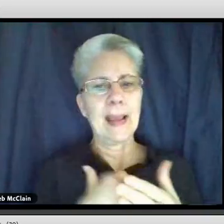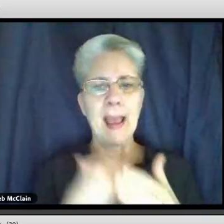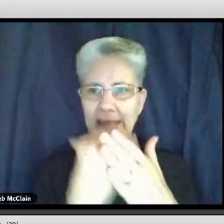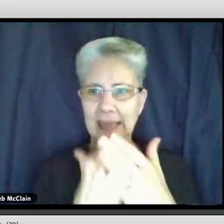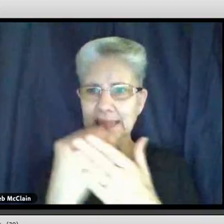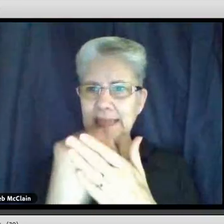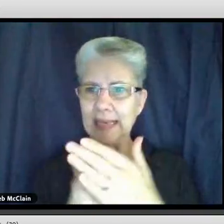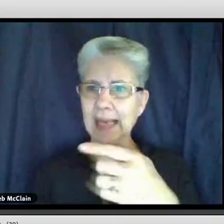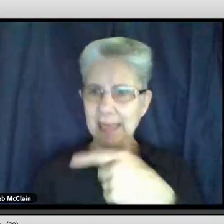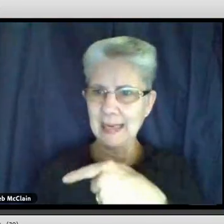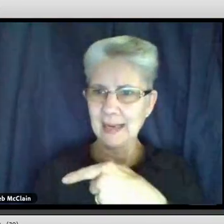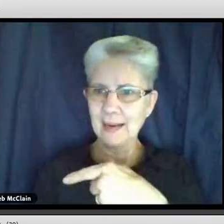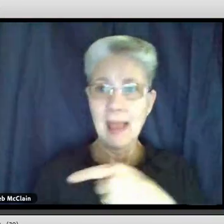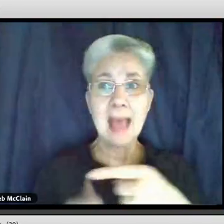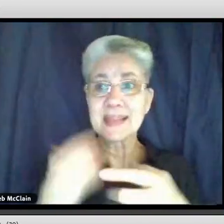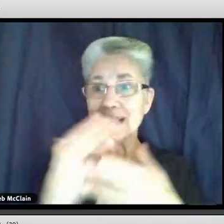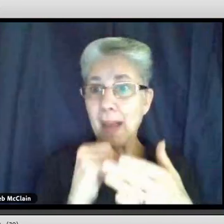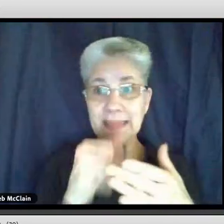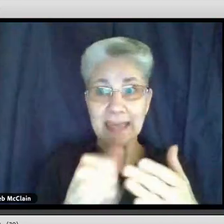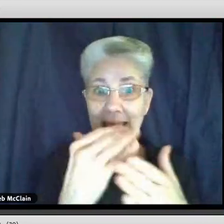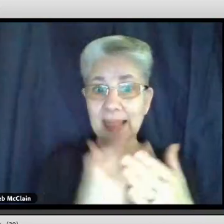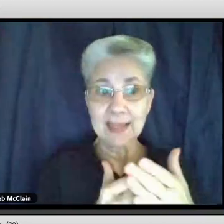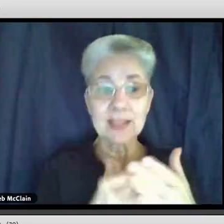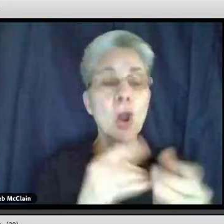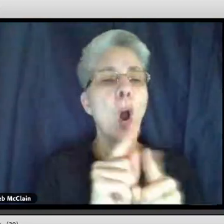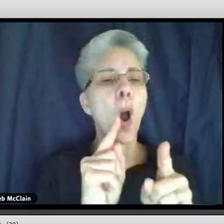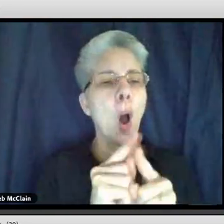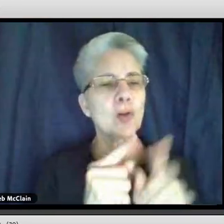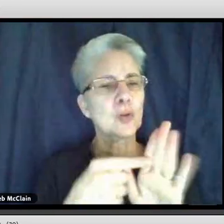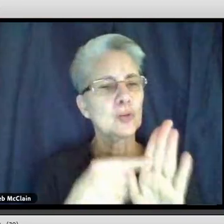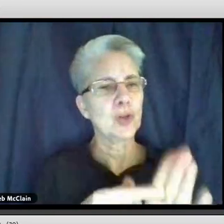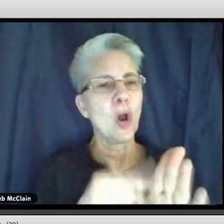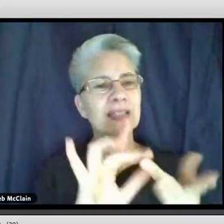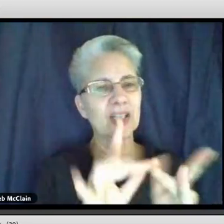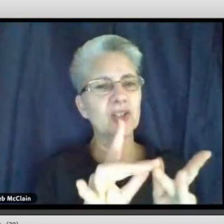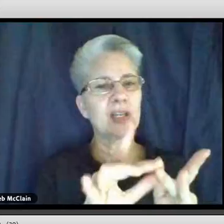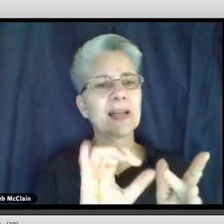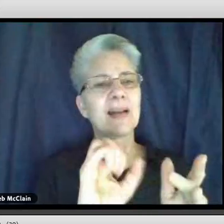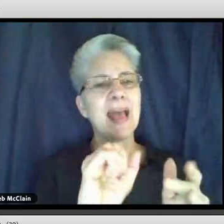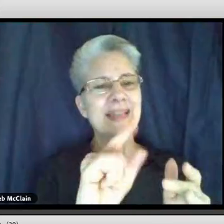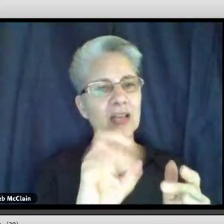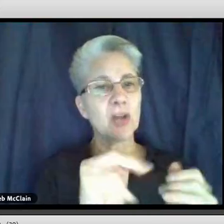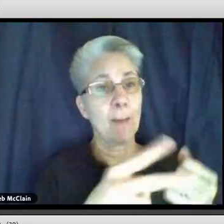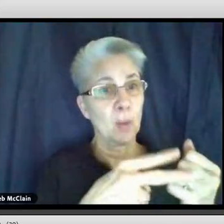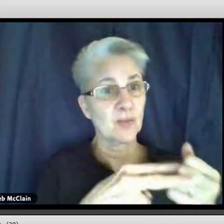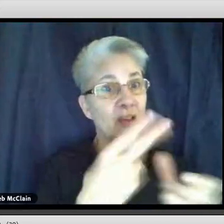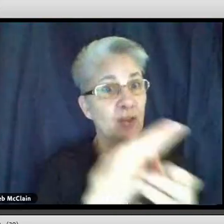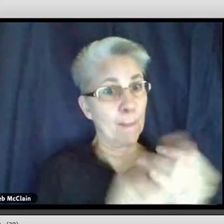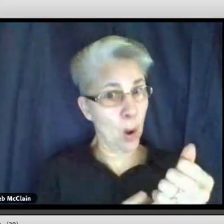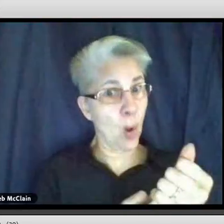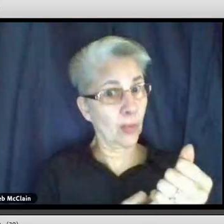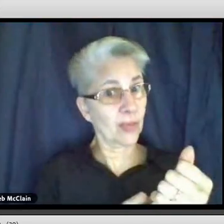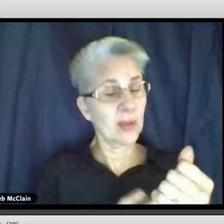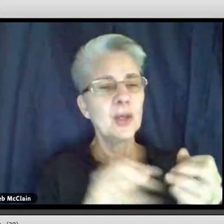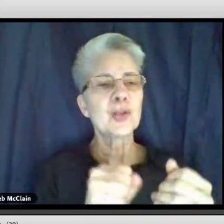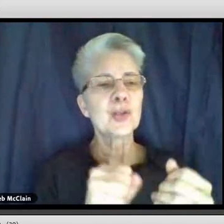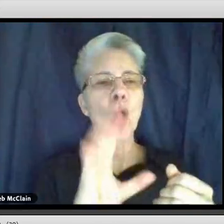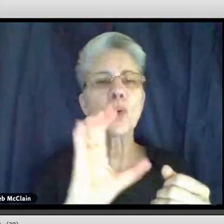that I didn't even list also appear under digitization and digital preservation. So with